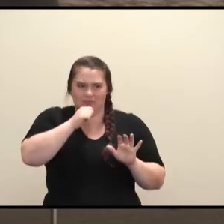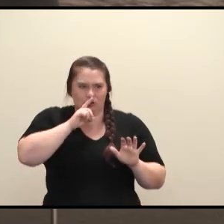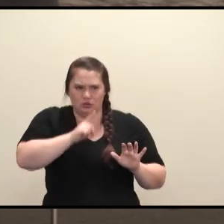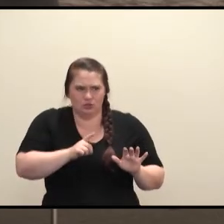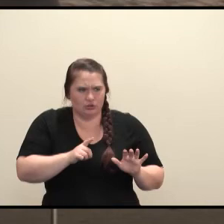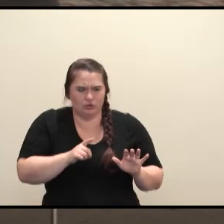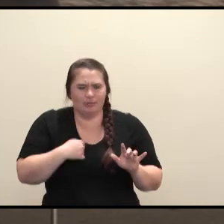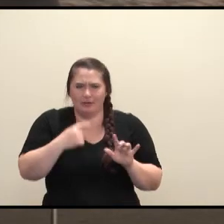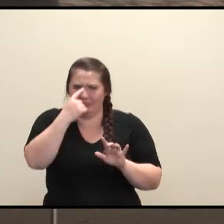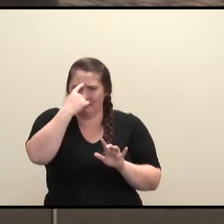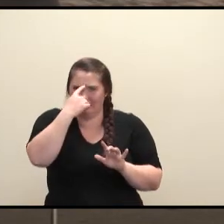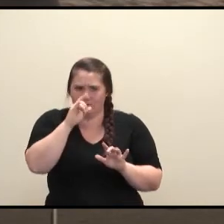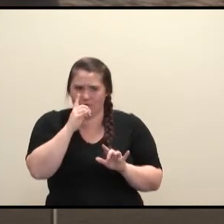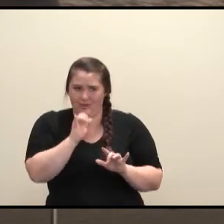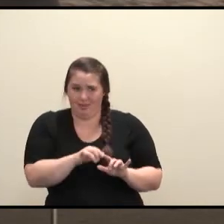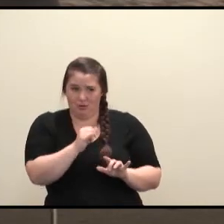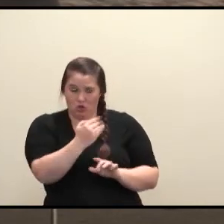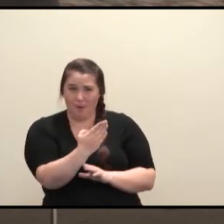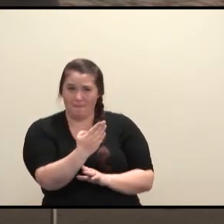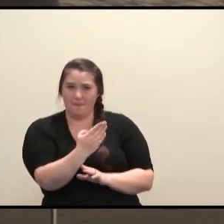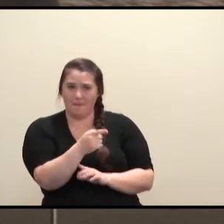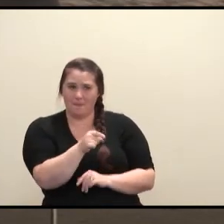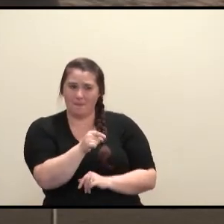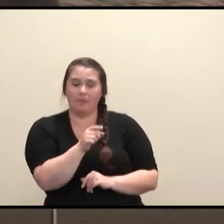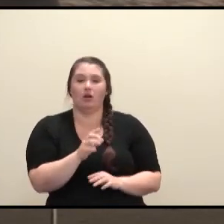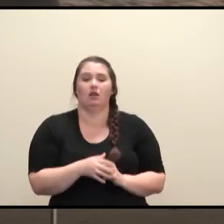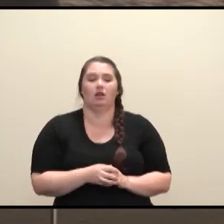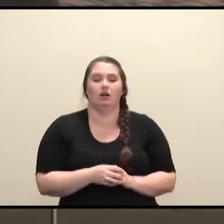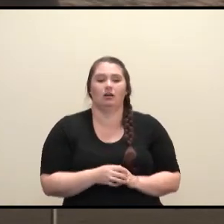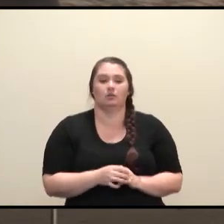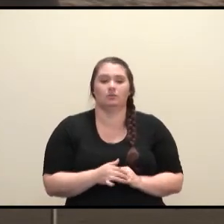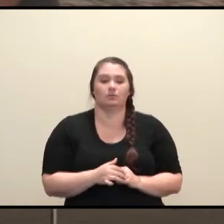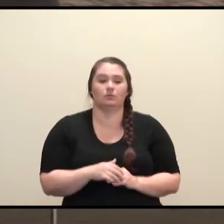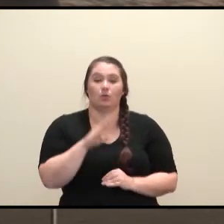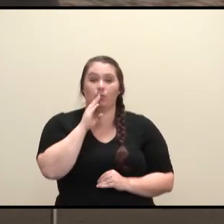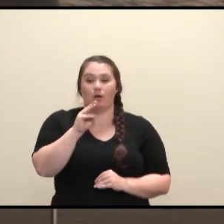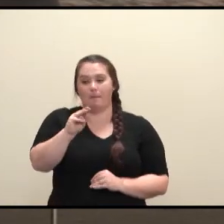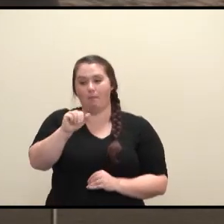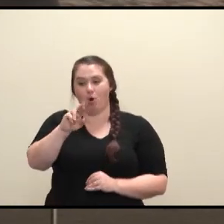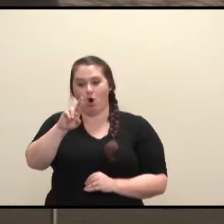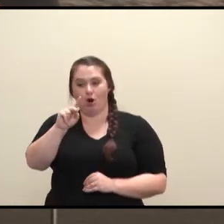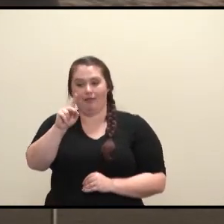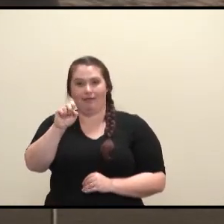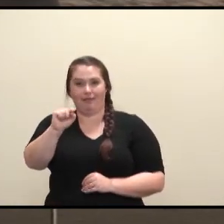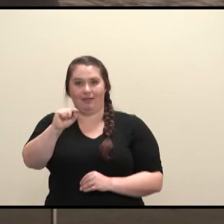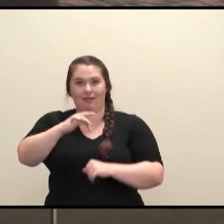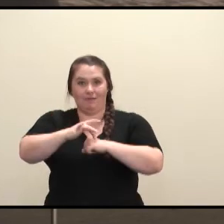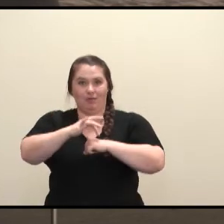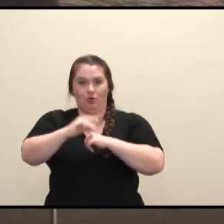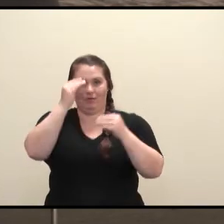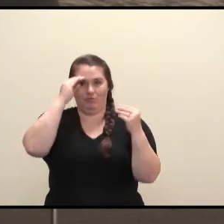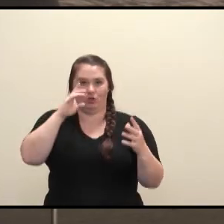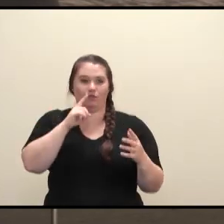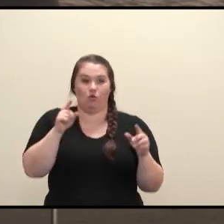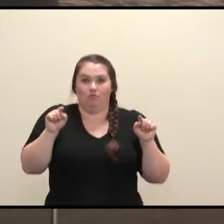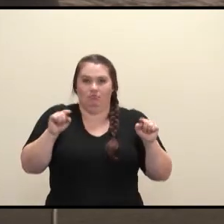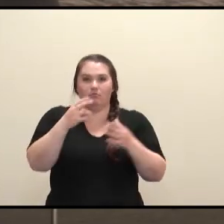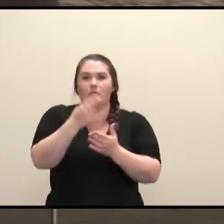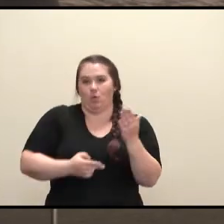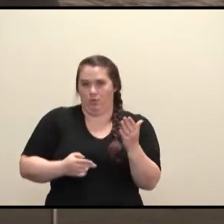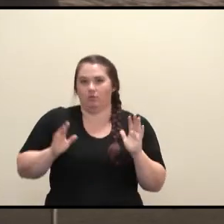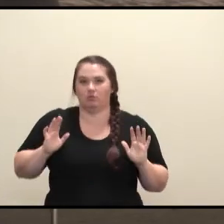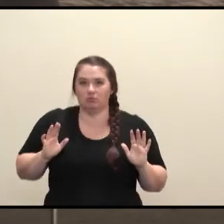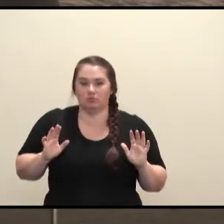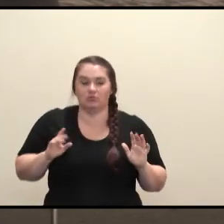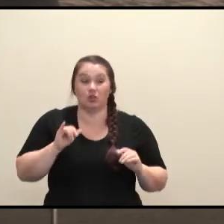So I think that's what it was, right? And so what we do is we provide market values for both of those because they do look different. And so that